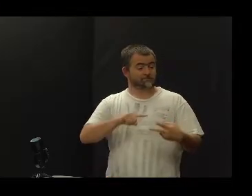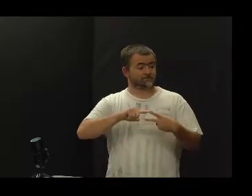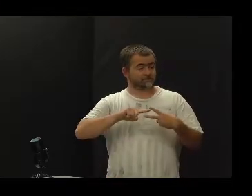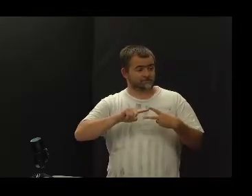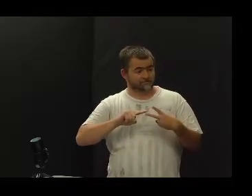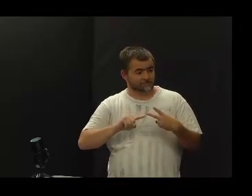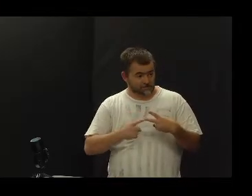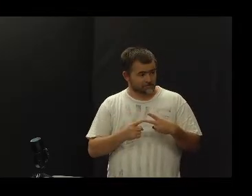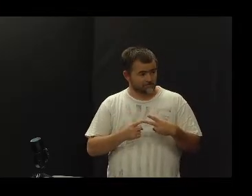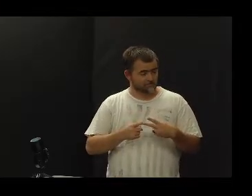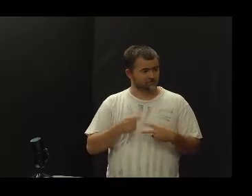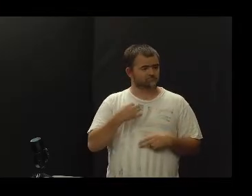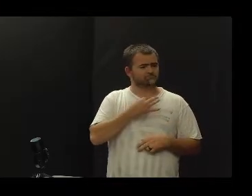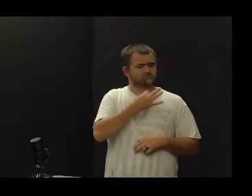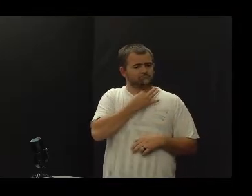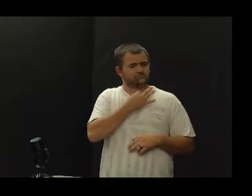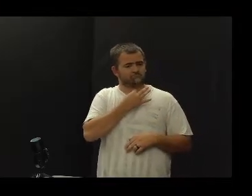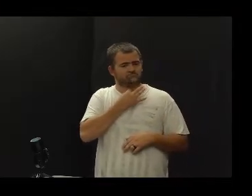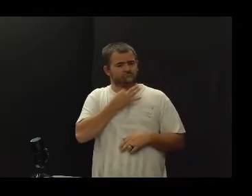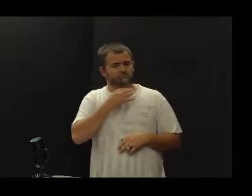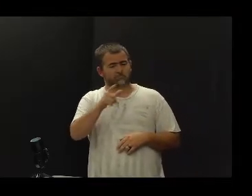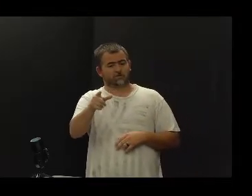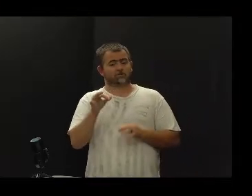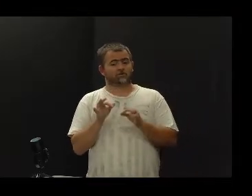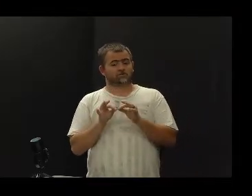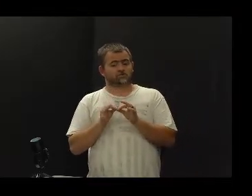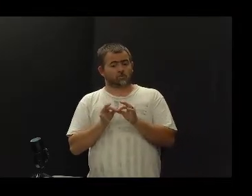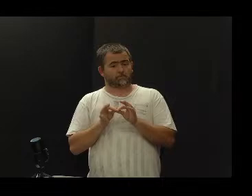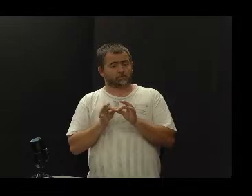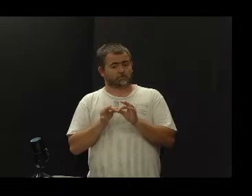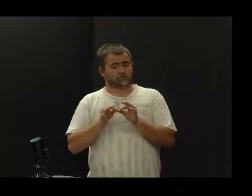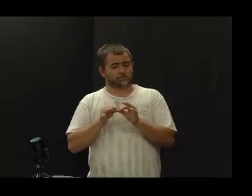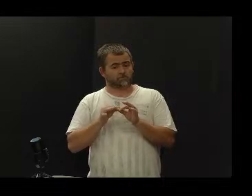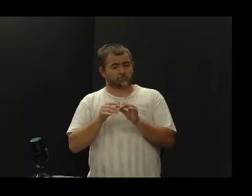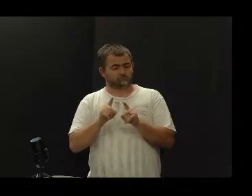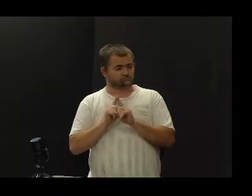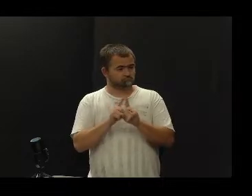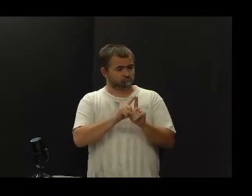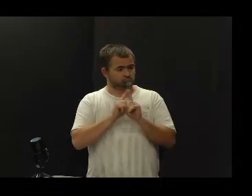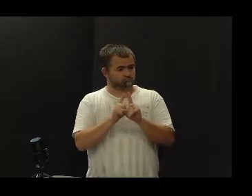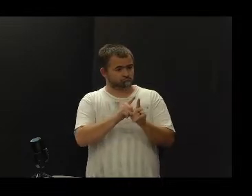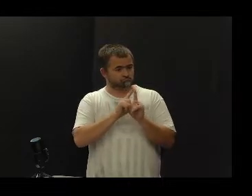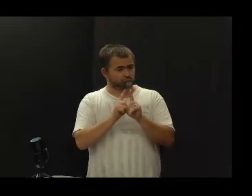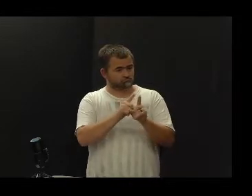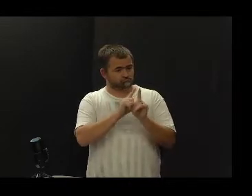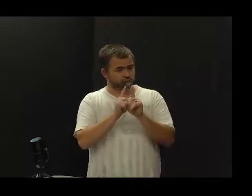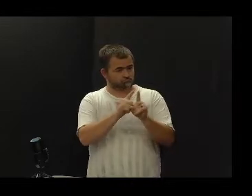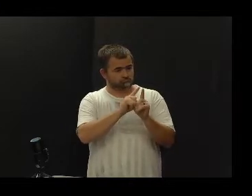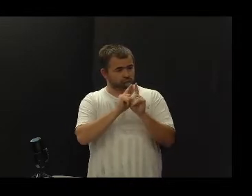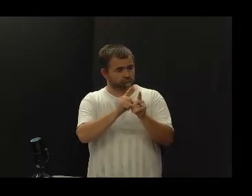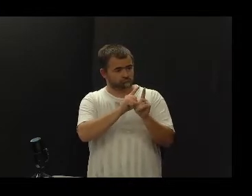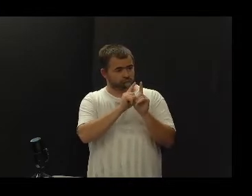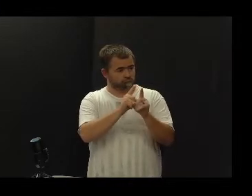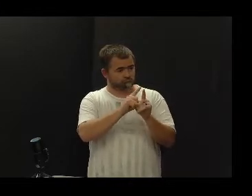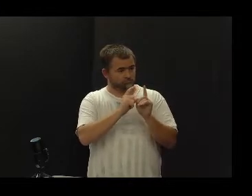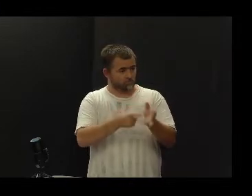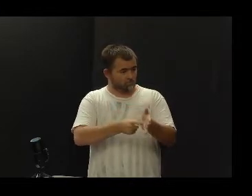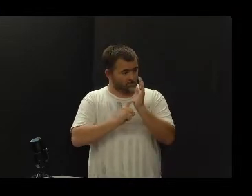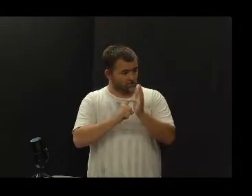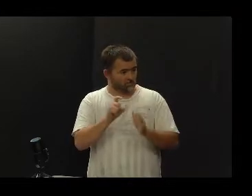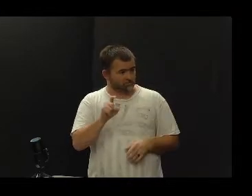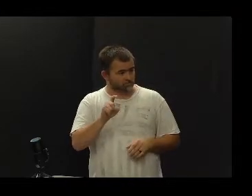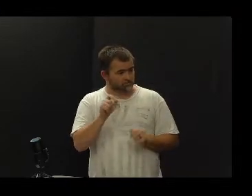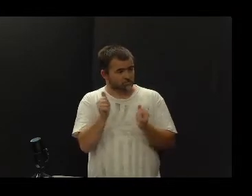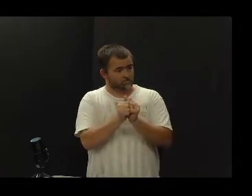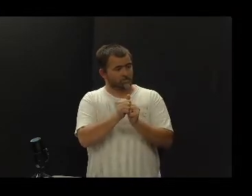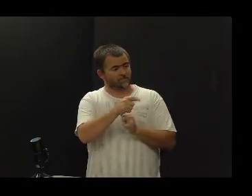I believe we had the PTO up and running. So that's something I wanted to bring up. And then the second thing I'm curious about is